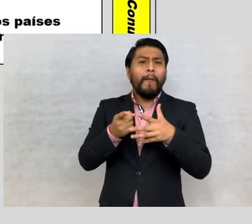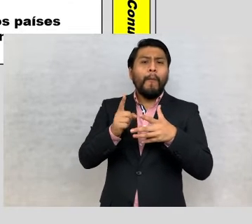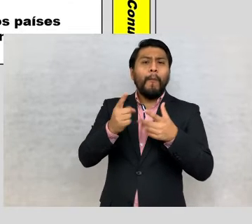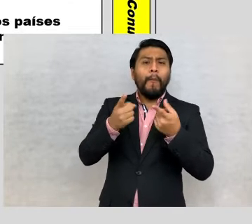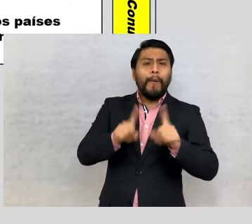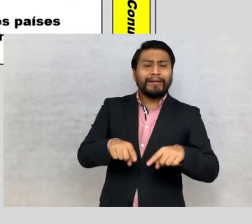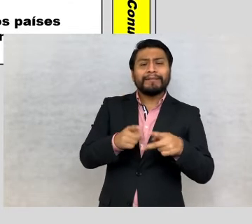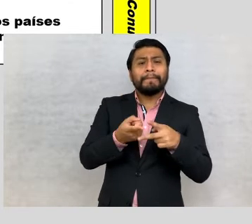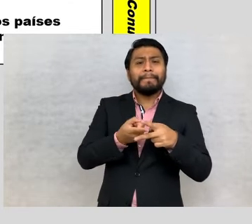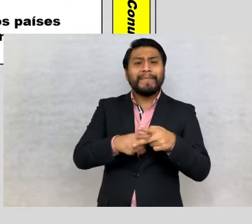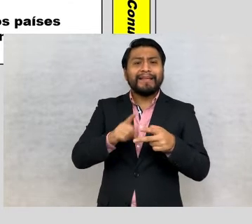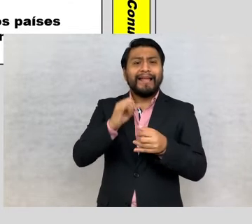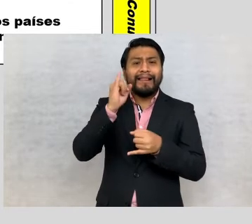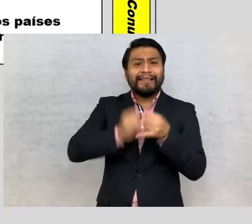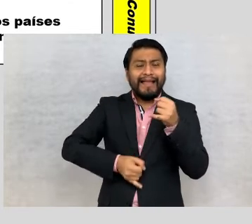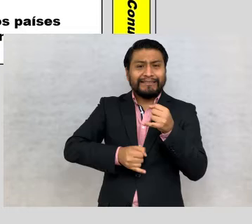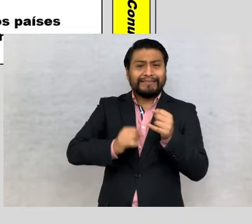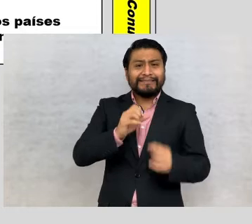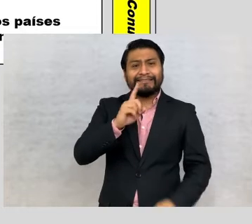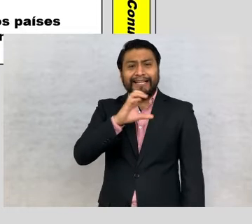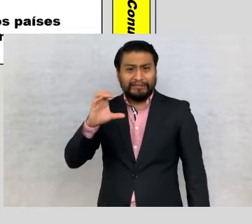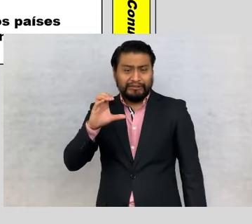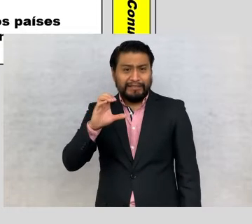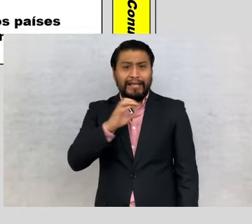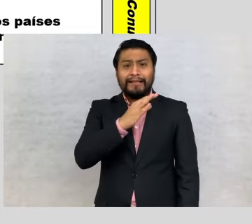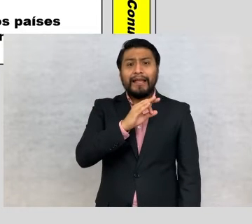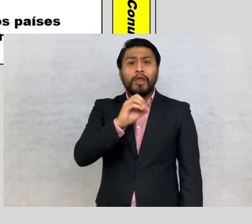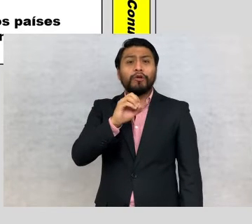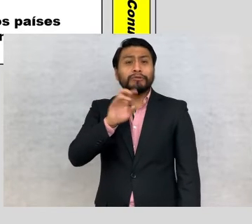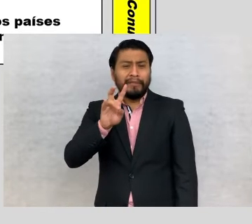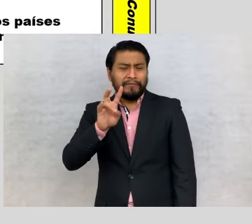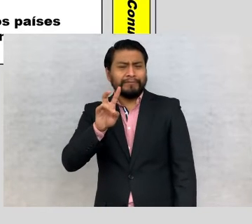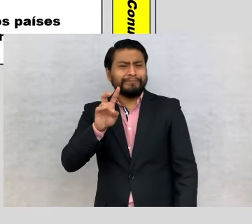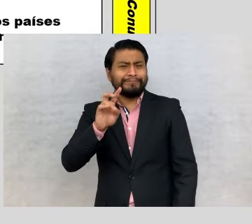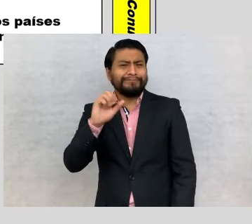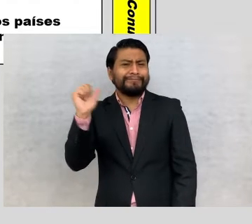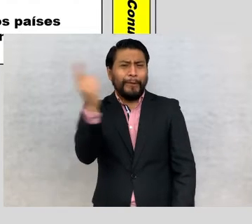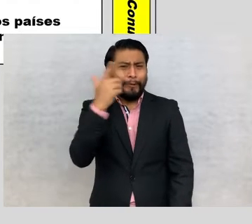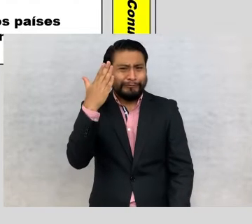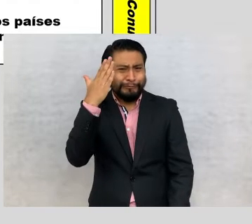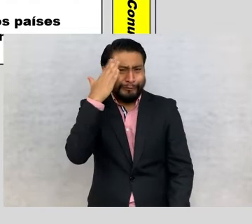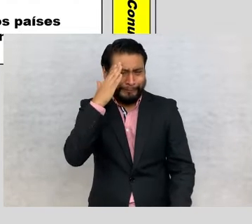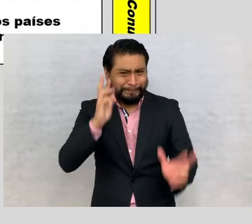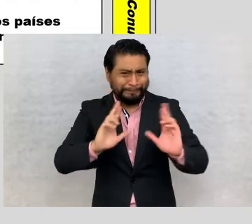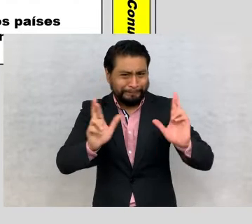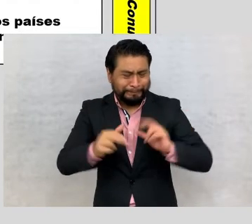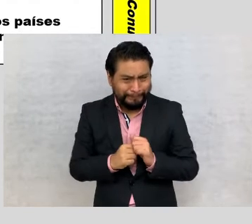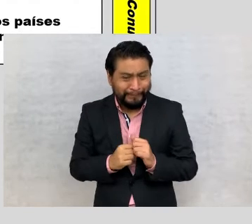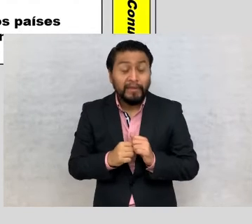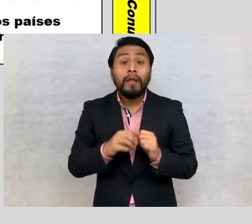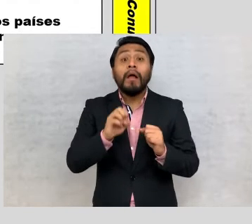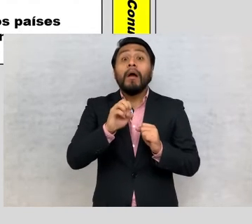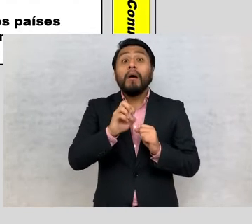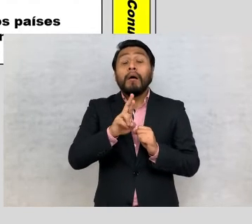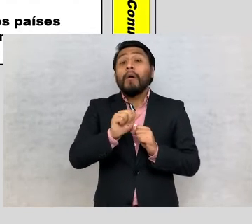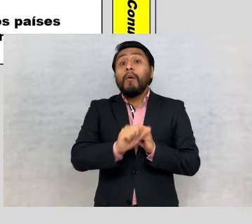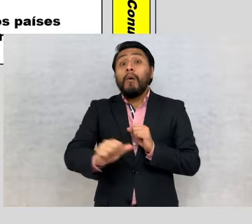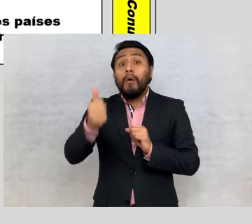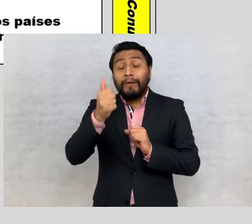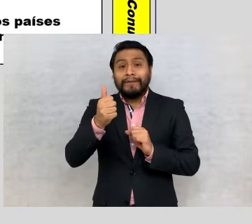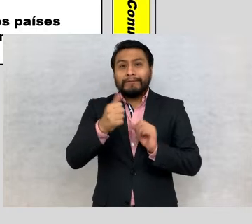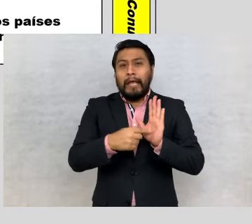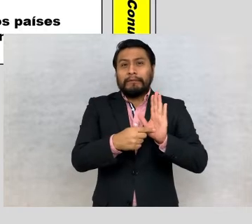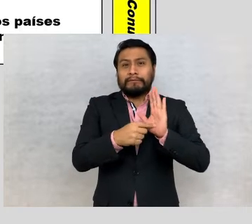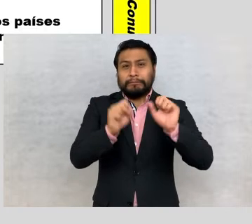in 1907 is well known. And another terrible example